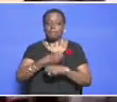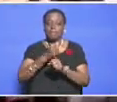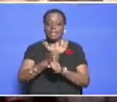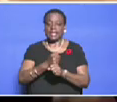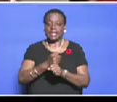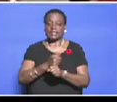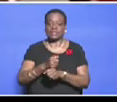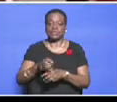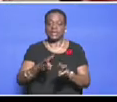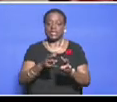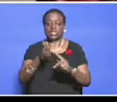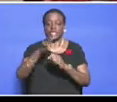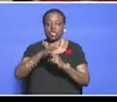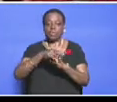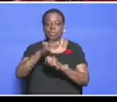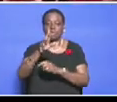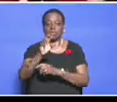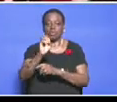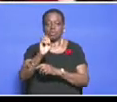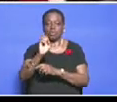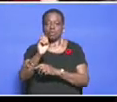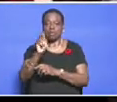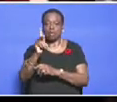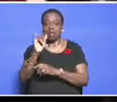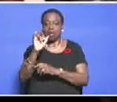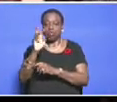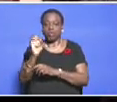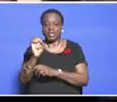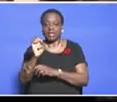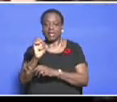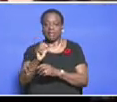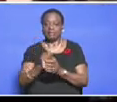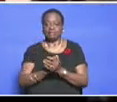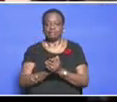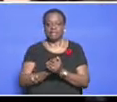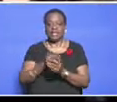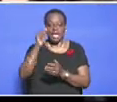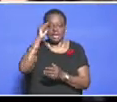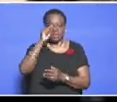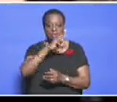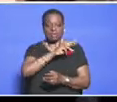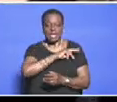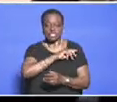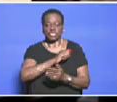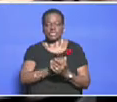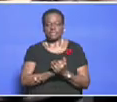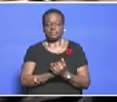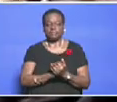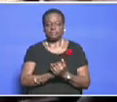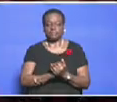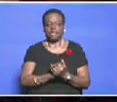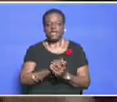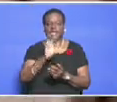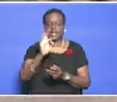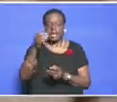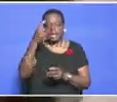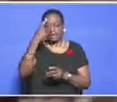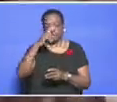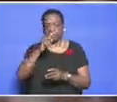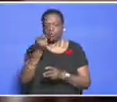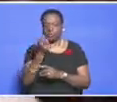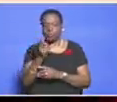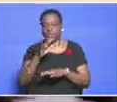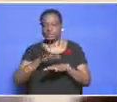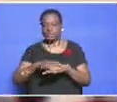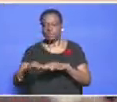first month of the season, finishing last night's game against New Orleans Pelicans with 20 points and 12 rebounds. He went 9 for 12 from the